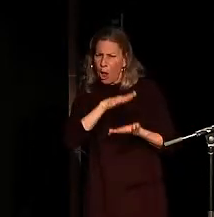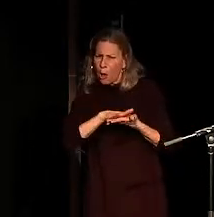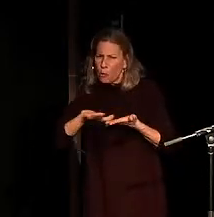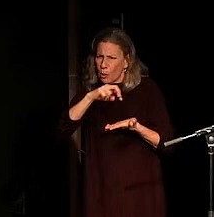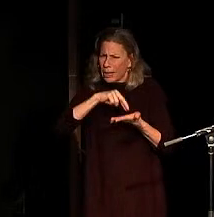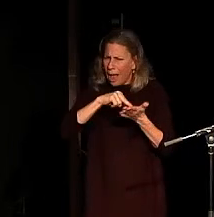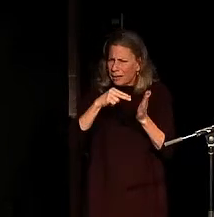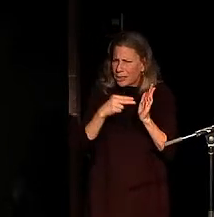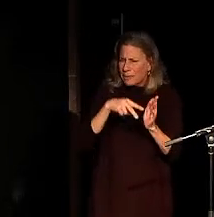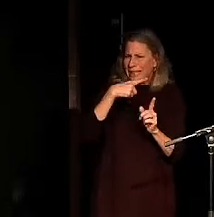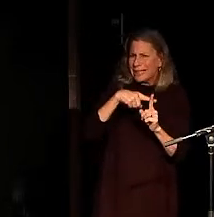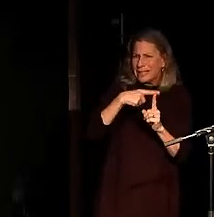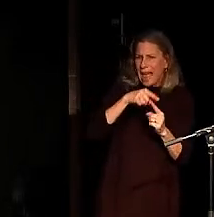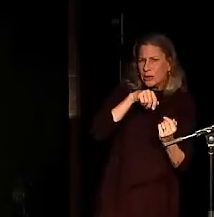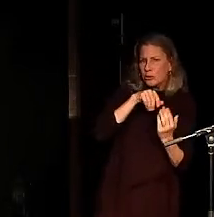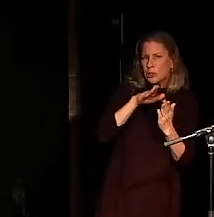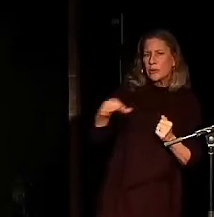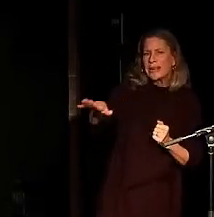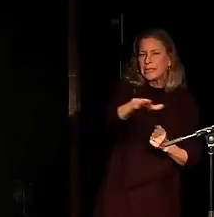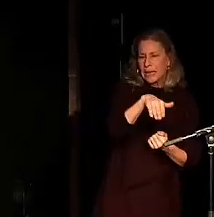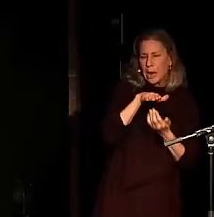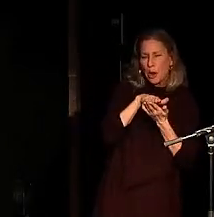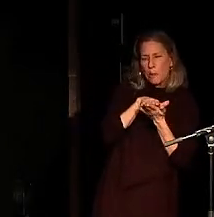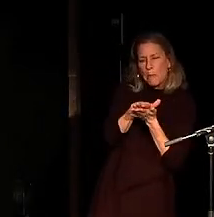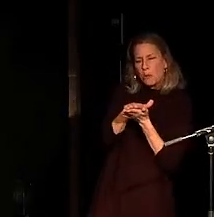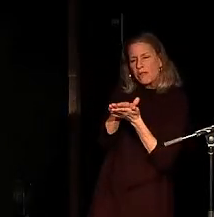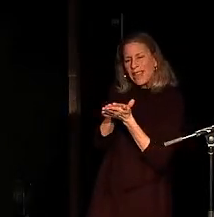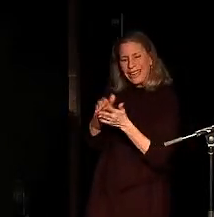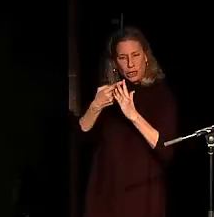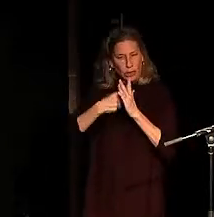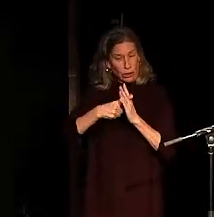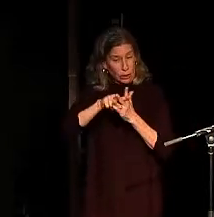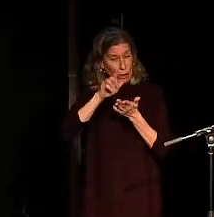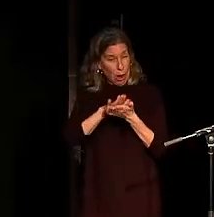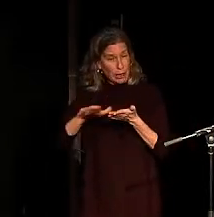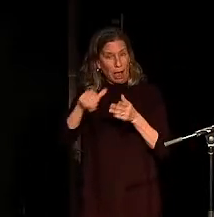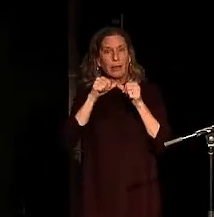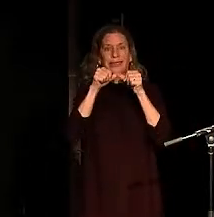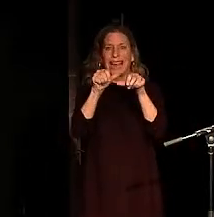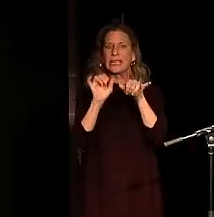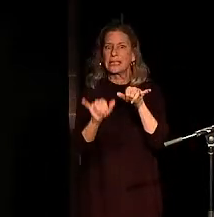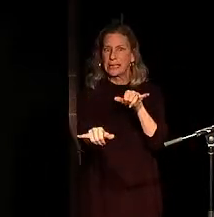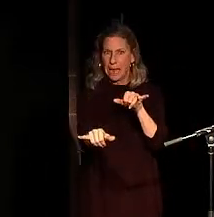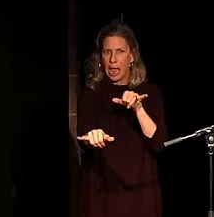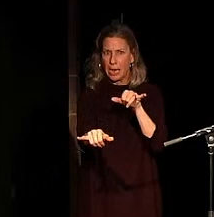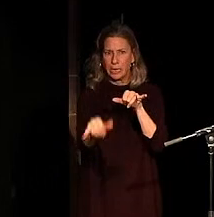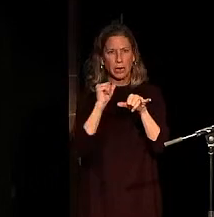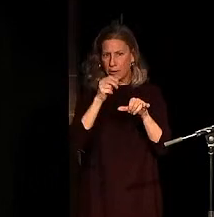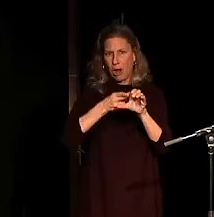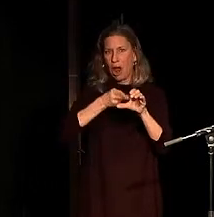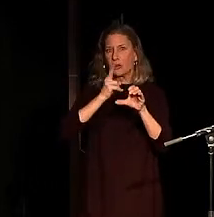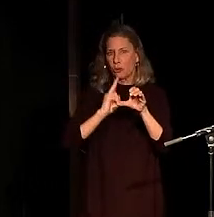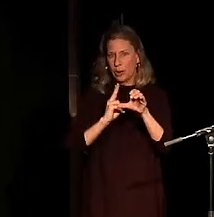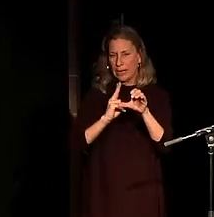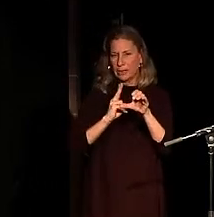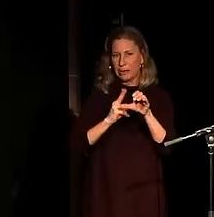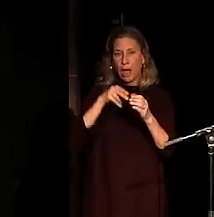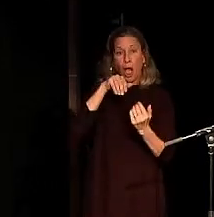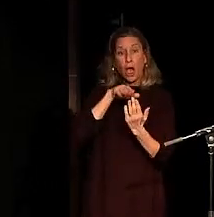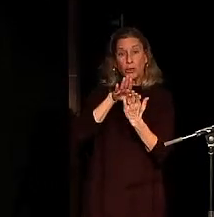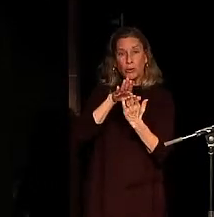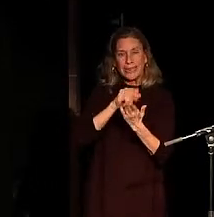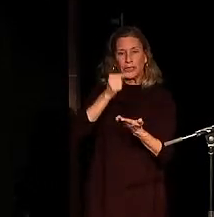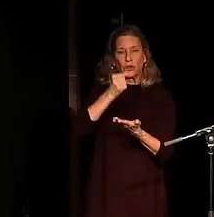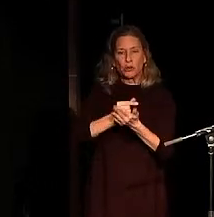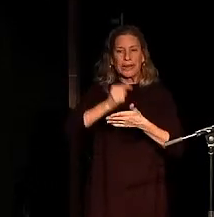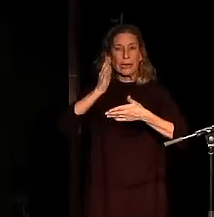college and to address their motivation, really, to start college and persist. They're really trying to address degree completion with Guided